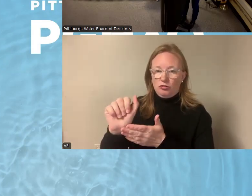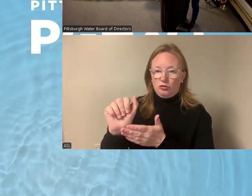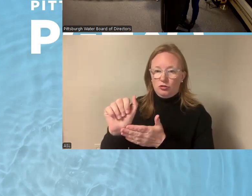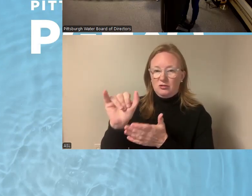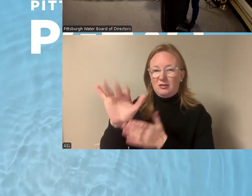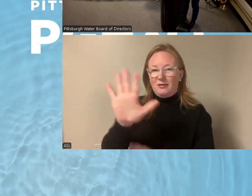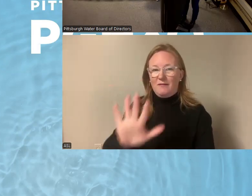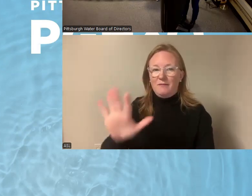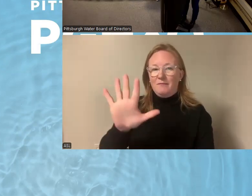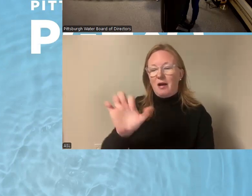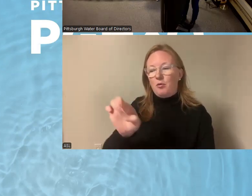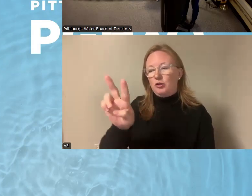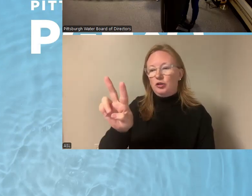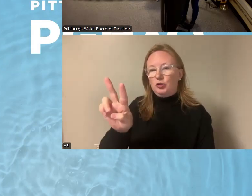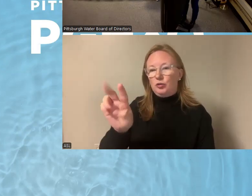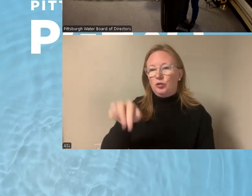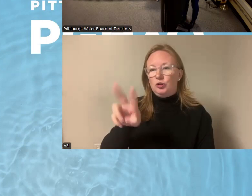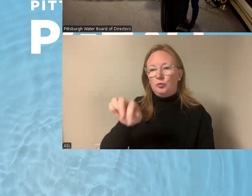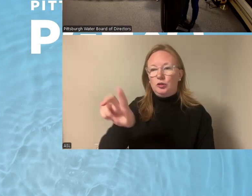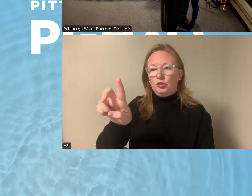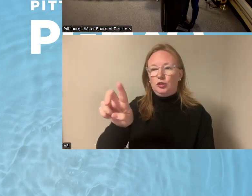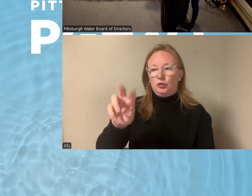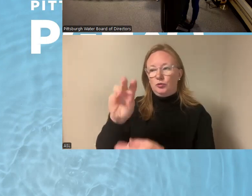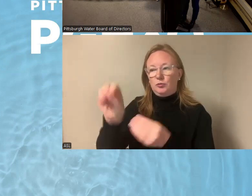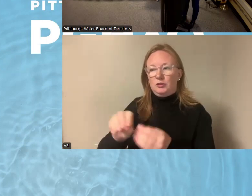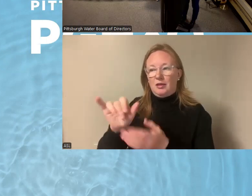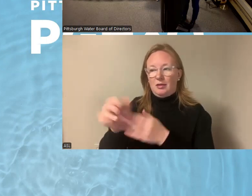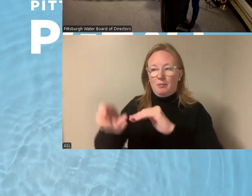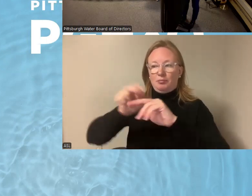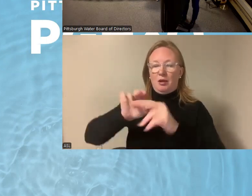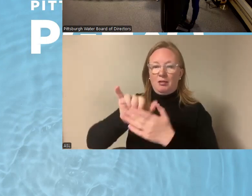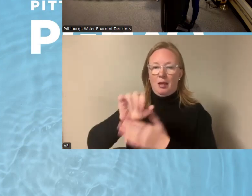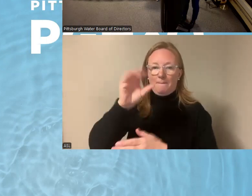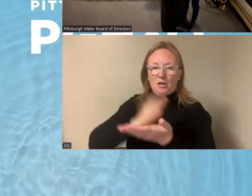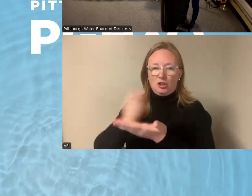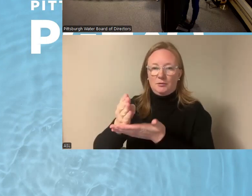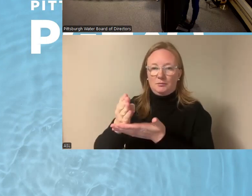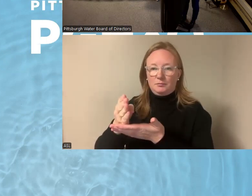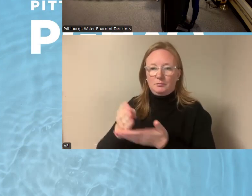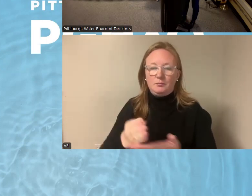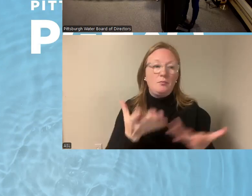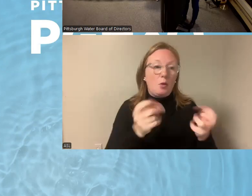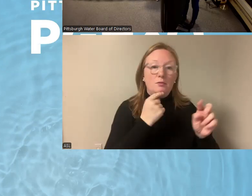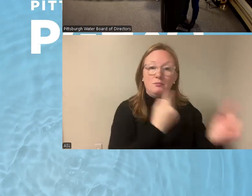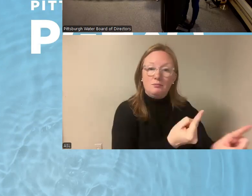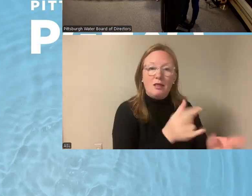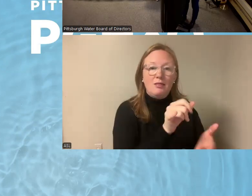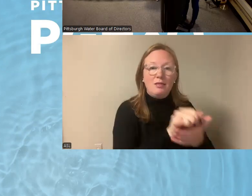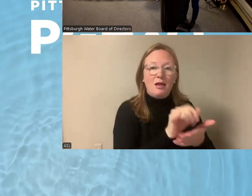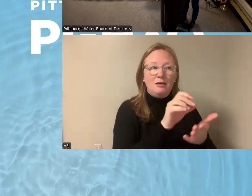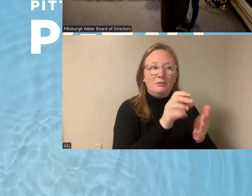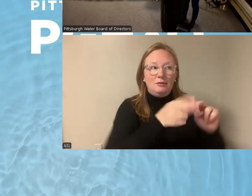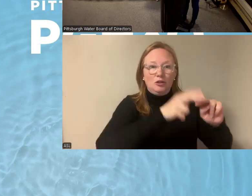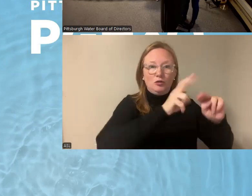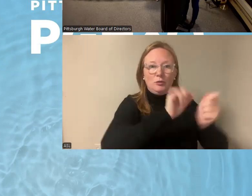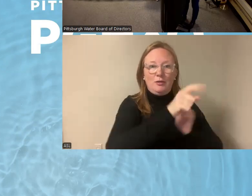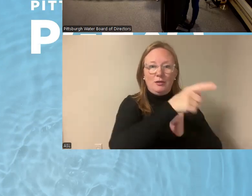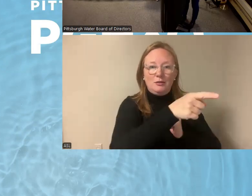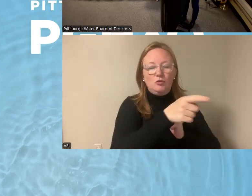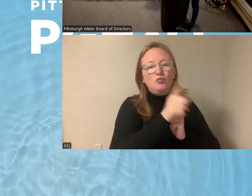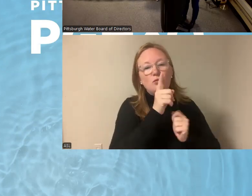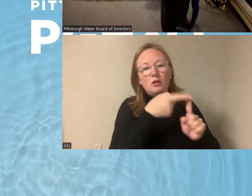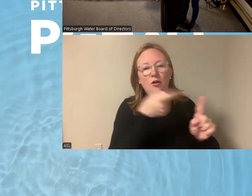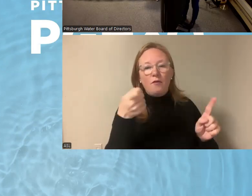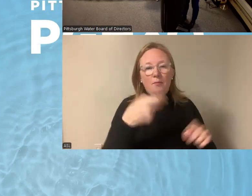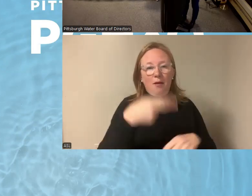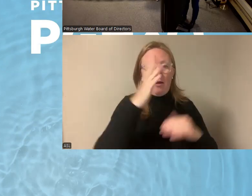about $5.2 million or 2.2% above the budget. And I will point out that difference or increase is really driven by